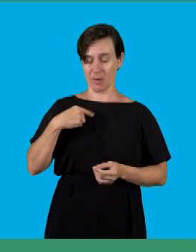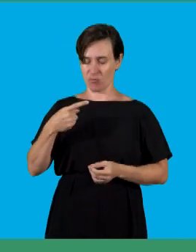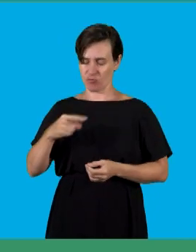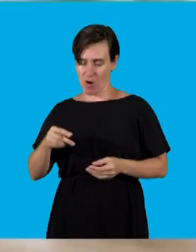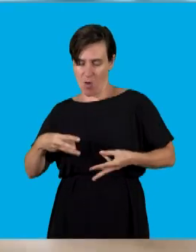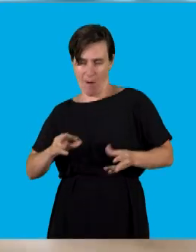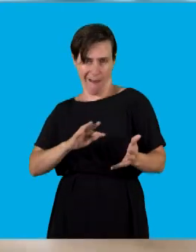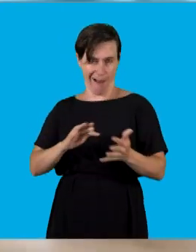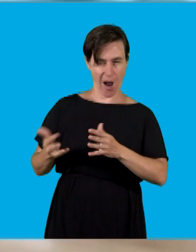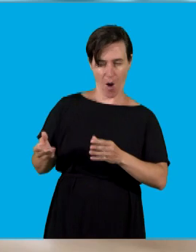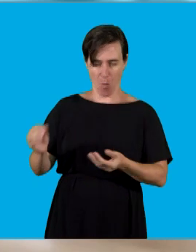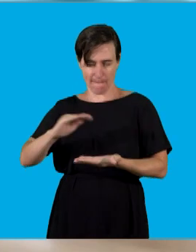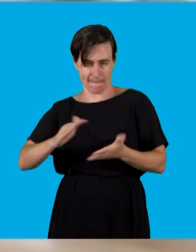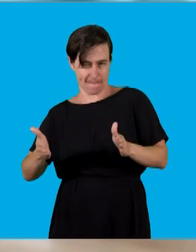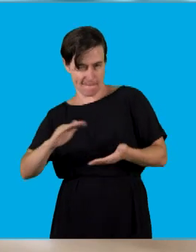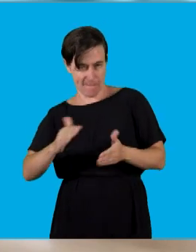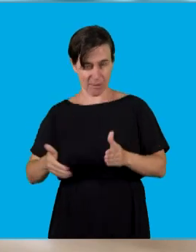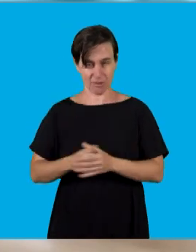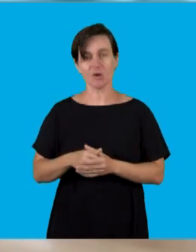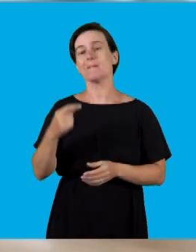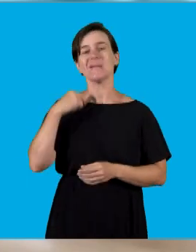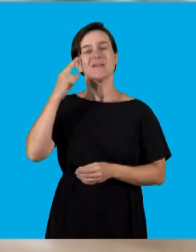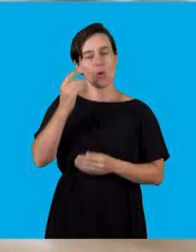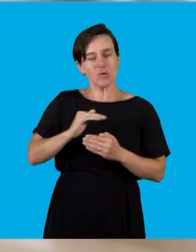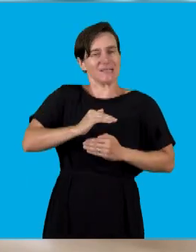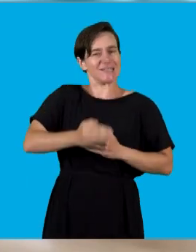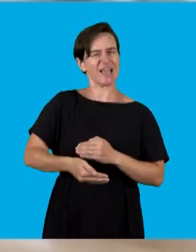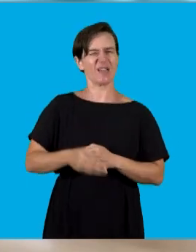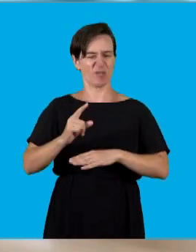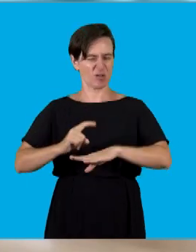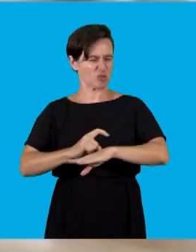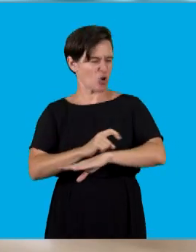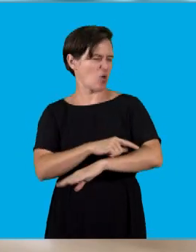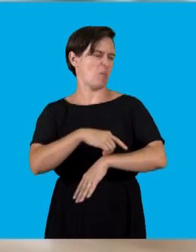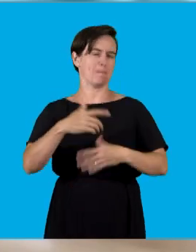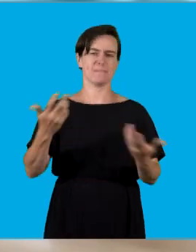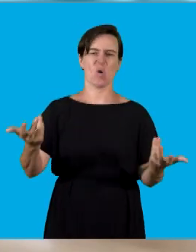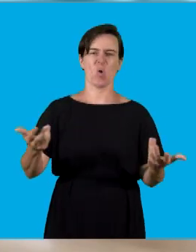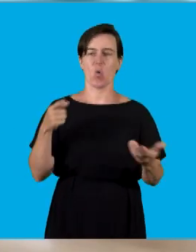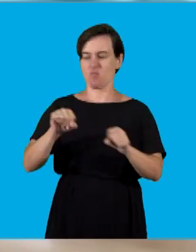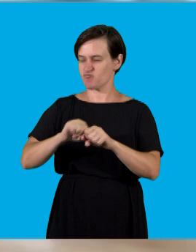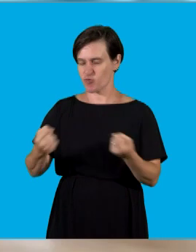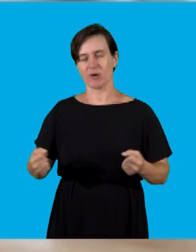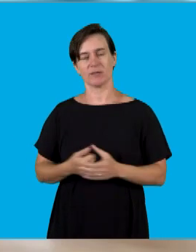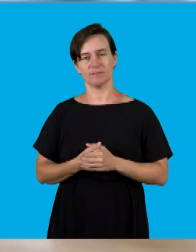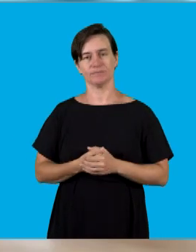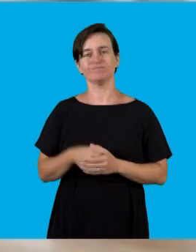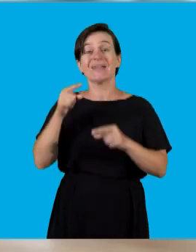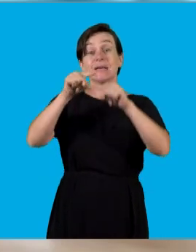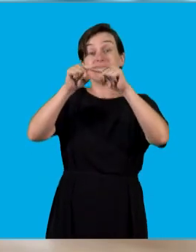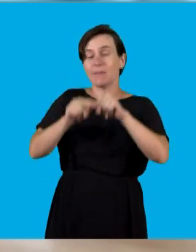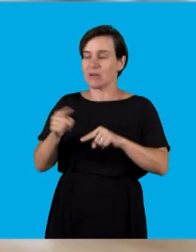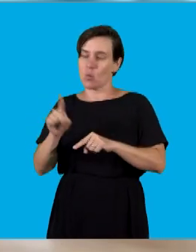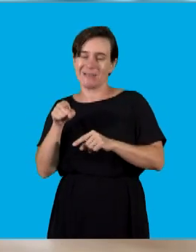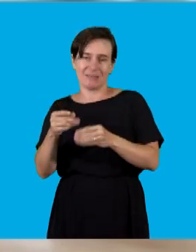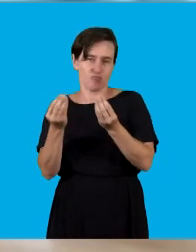is packaged properly, I know that it is safe from all the germs and it is also safe from breakage. So